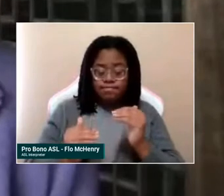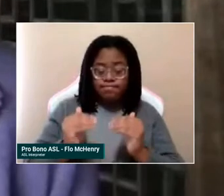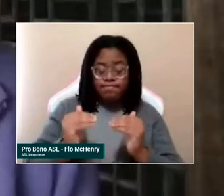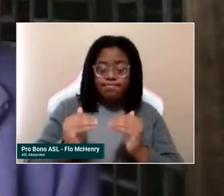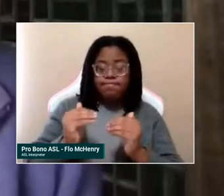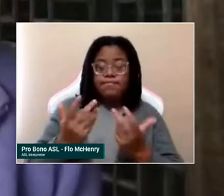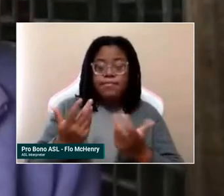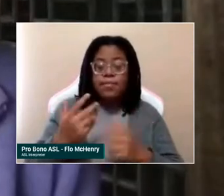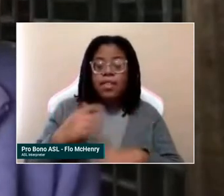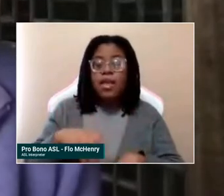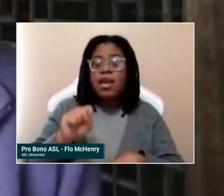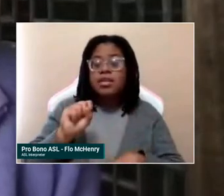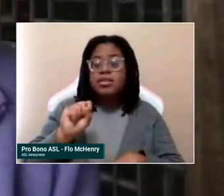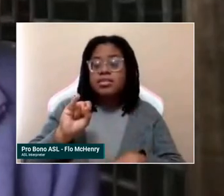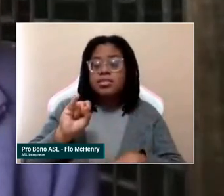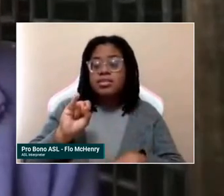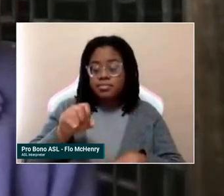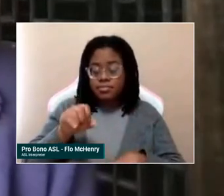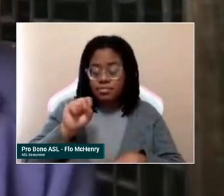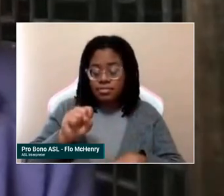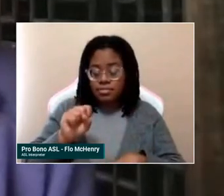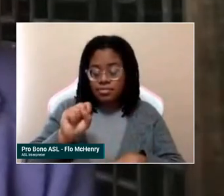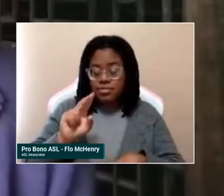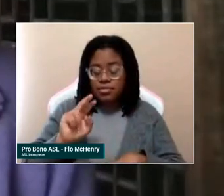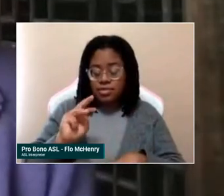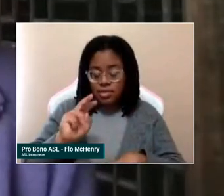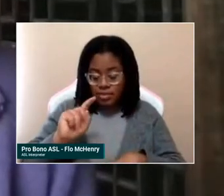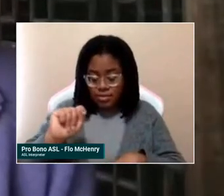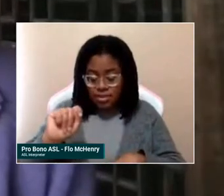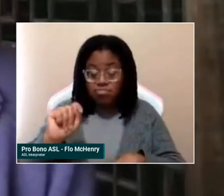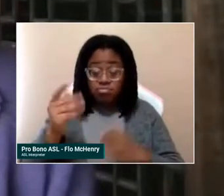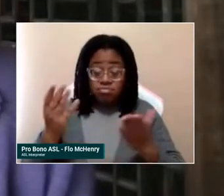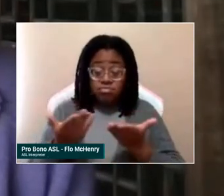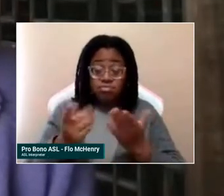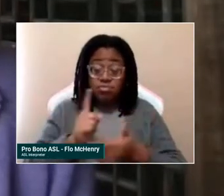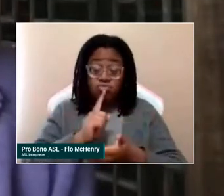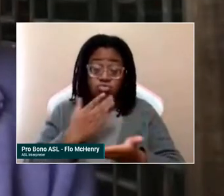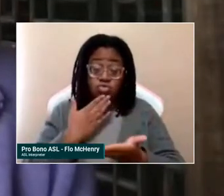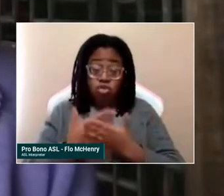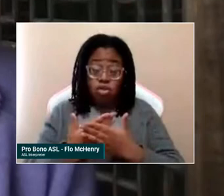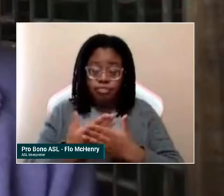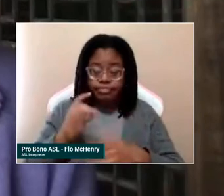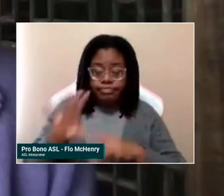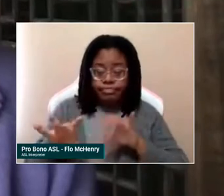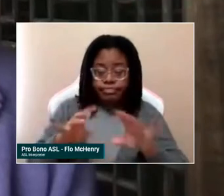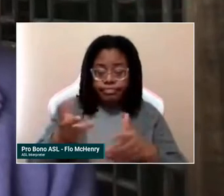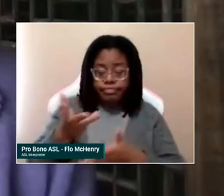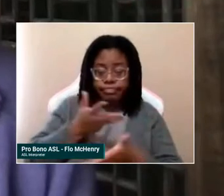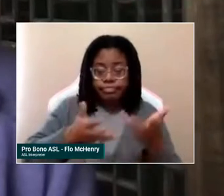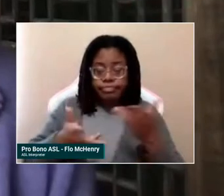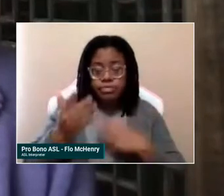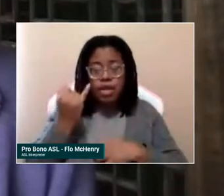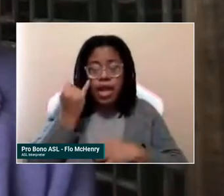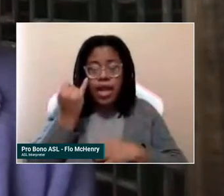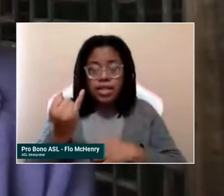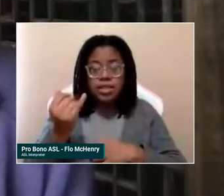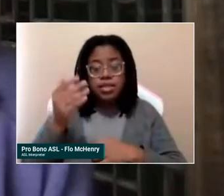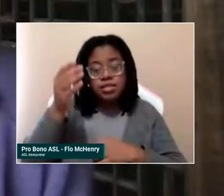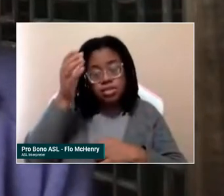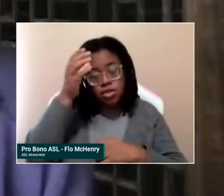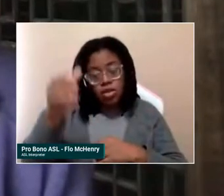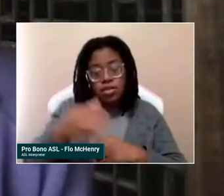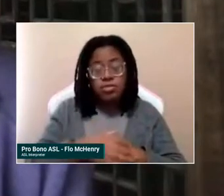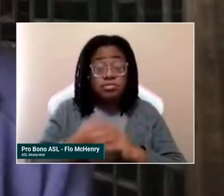This summit is again a great example of how we can come together to share knowledge and information. So after today, how can we continue